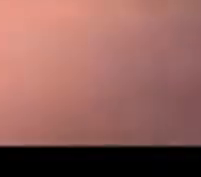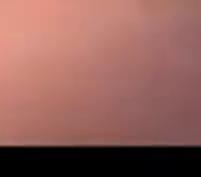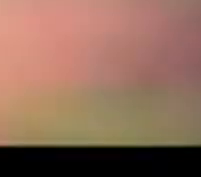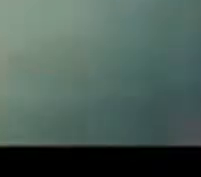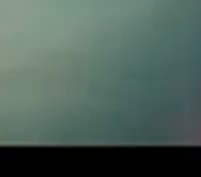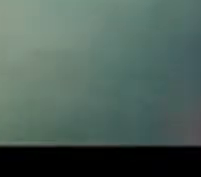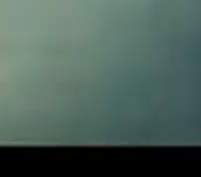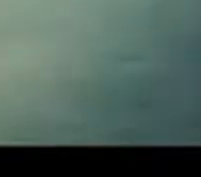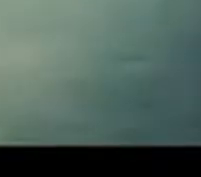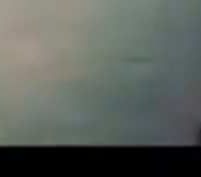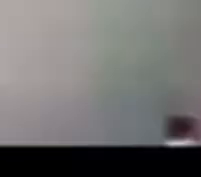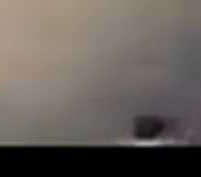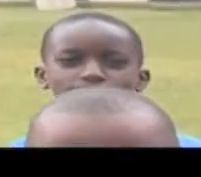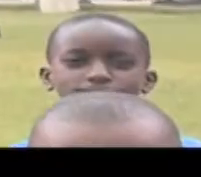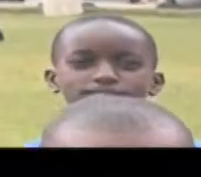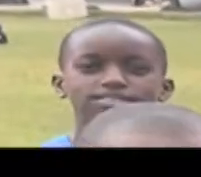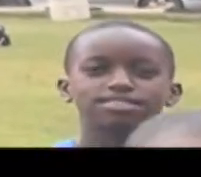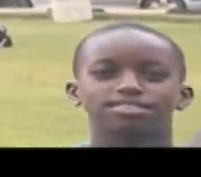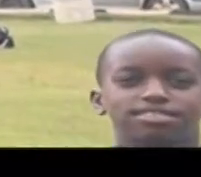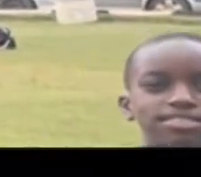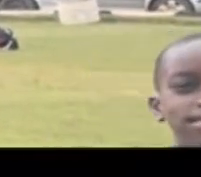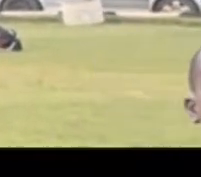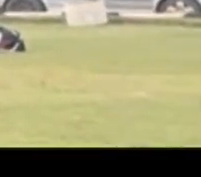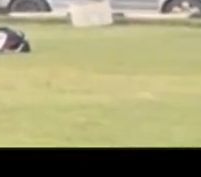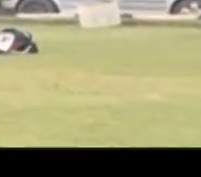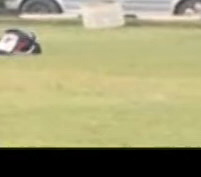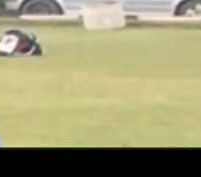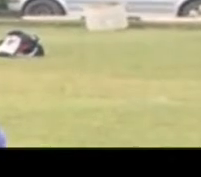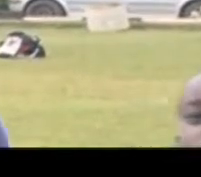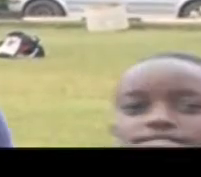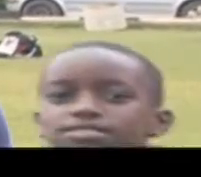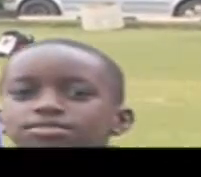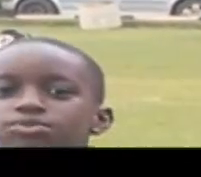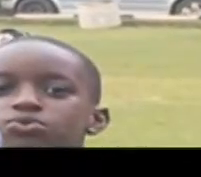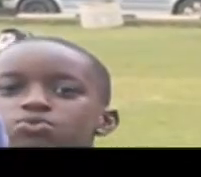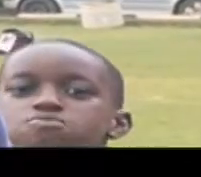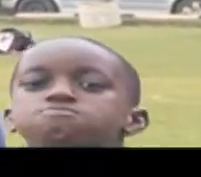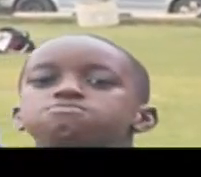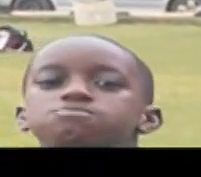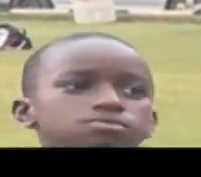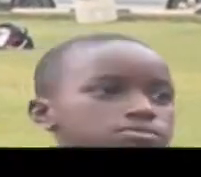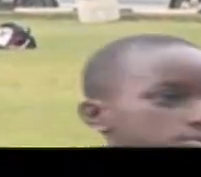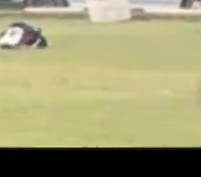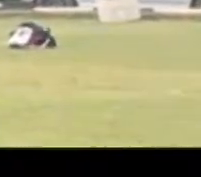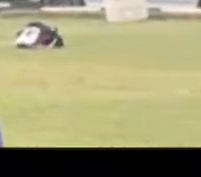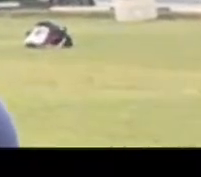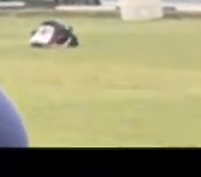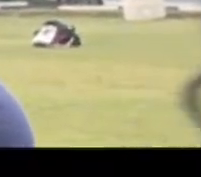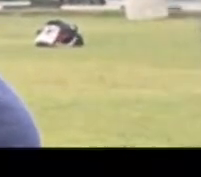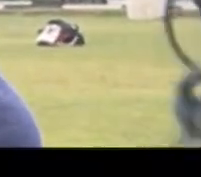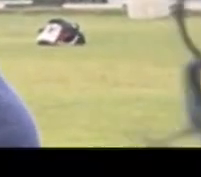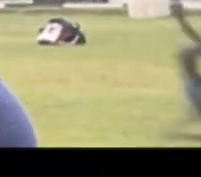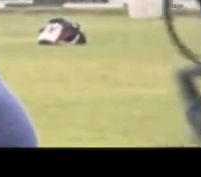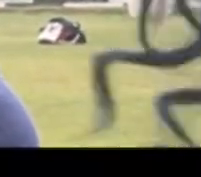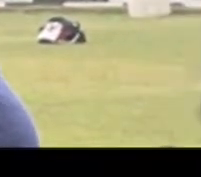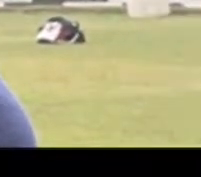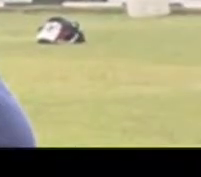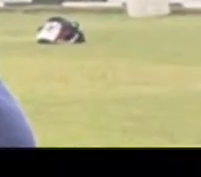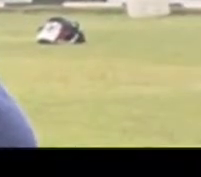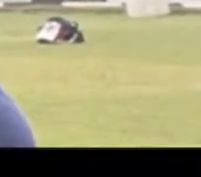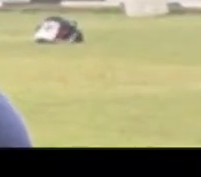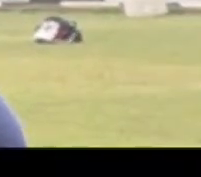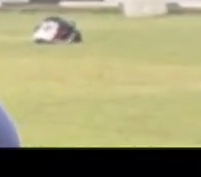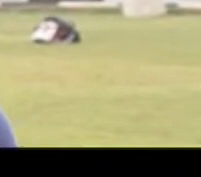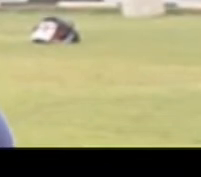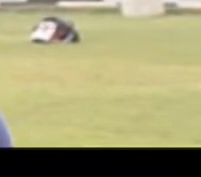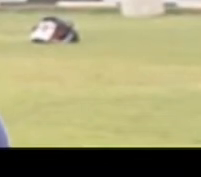with 297. The highlight was winning the World Cup in 1997 for Fiji and 2005 because